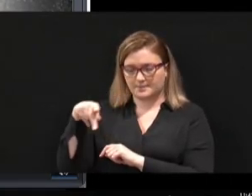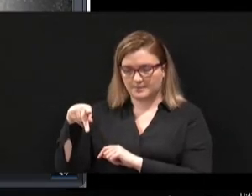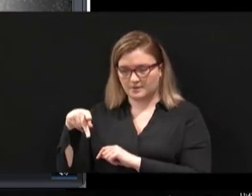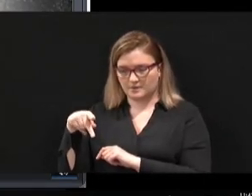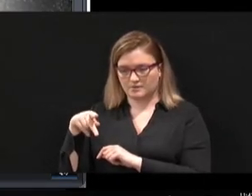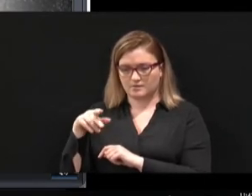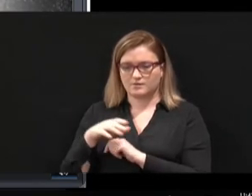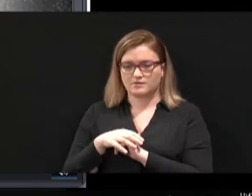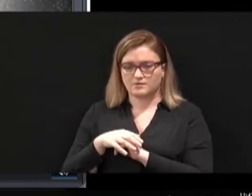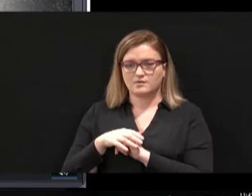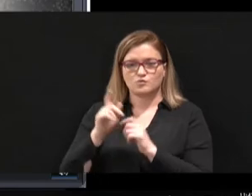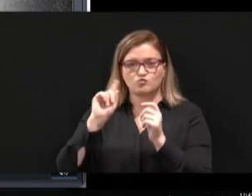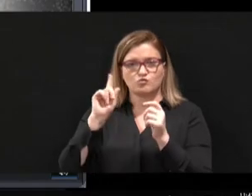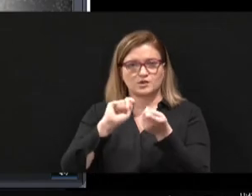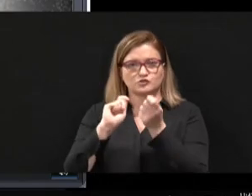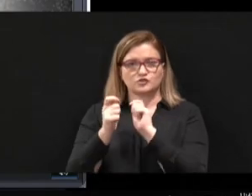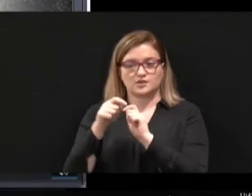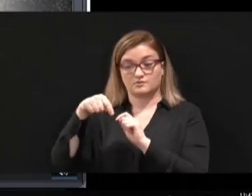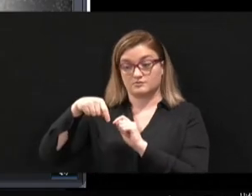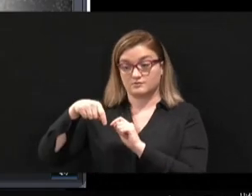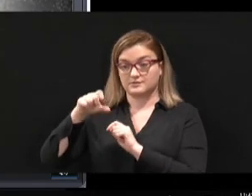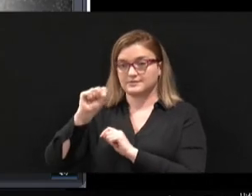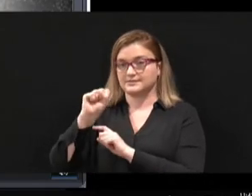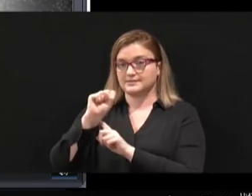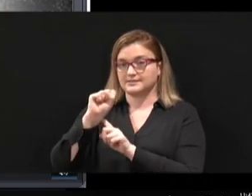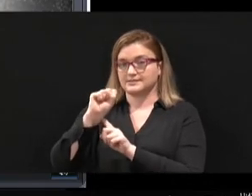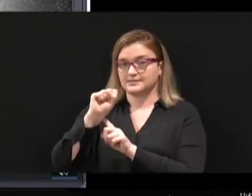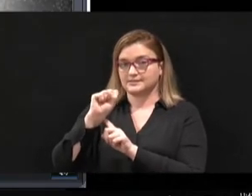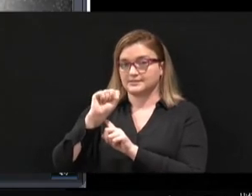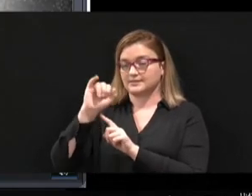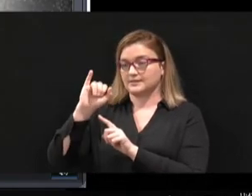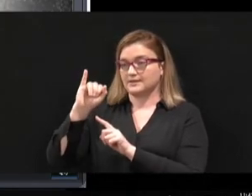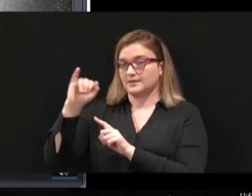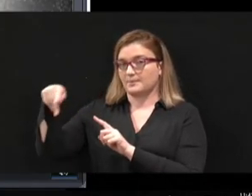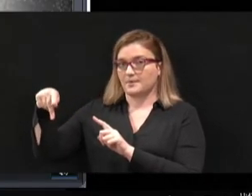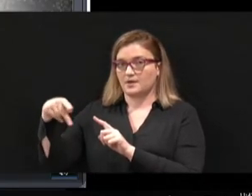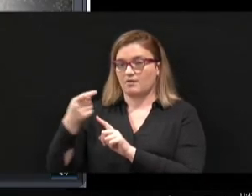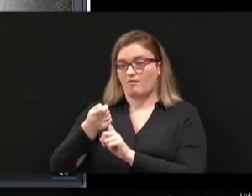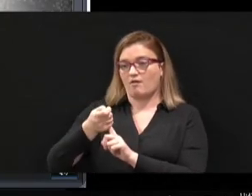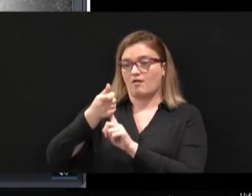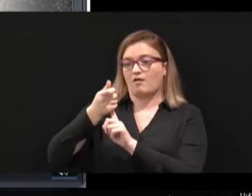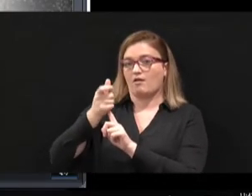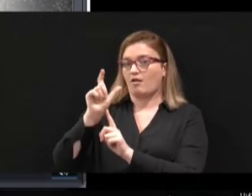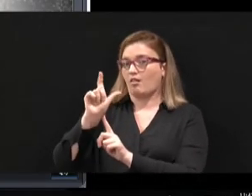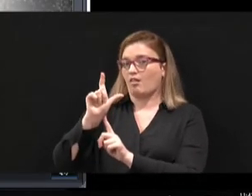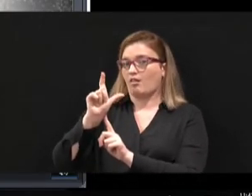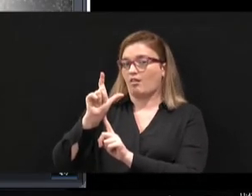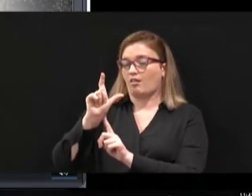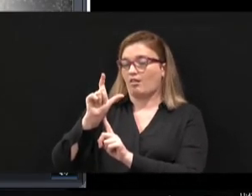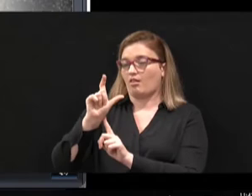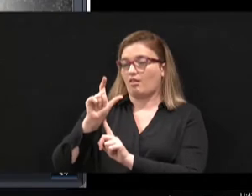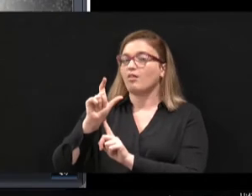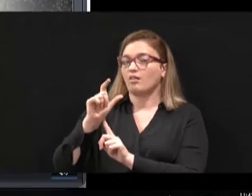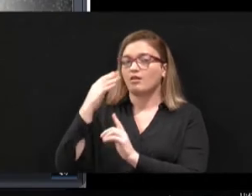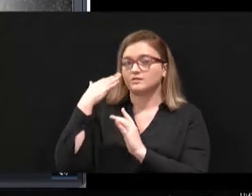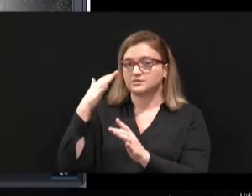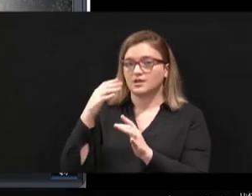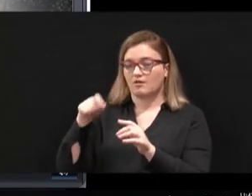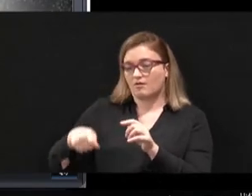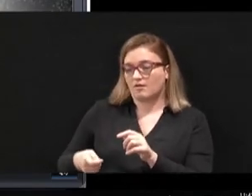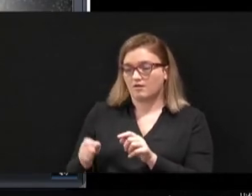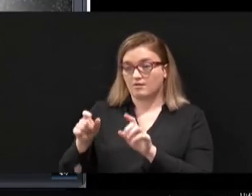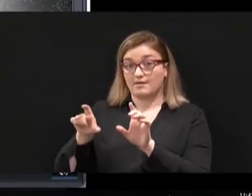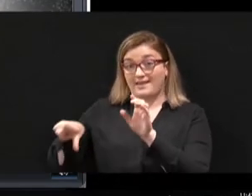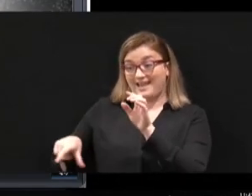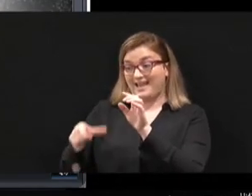happen? What happens right here. Exactly. What are you taking away? I'm taking away the L and putting a S. The